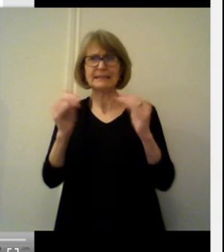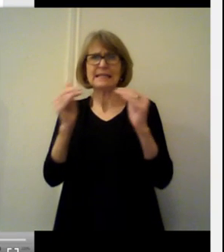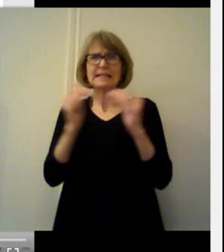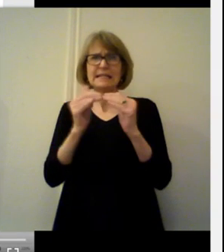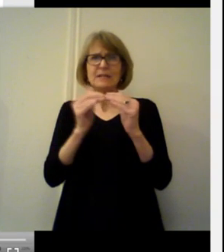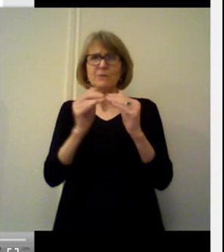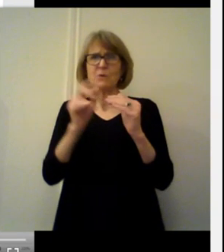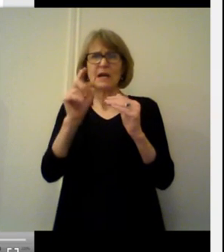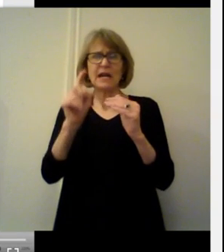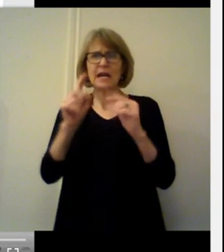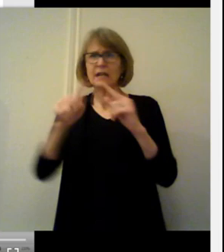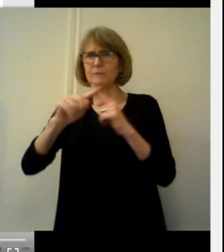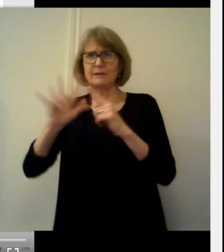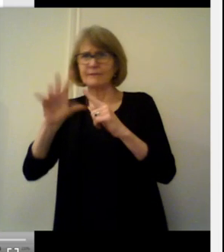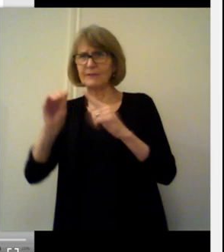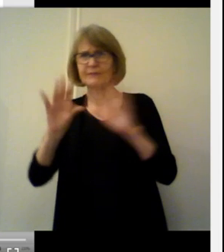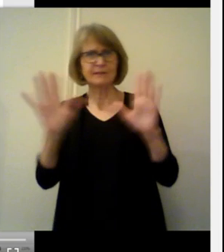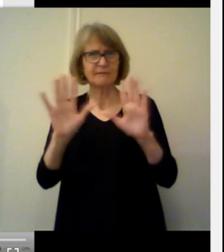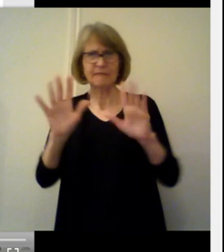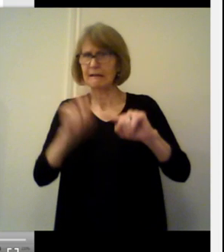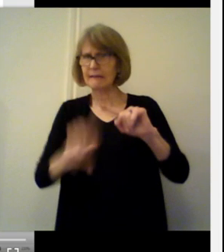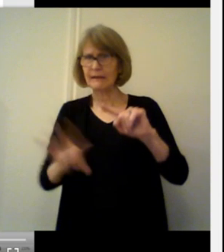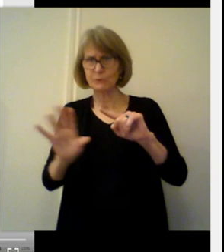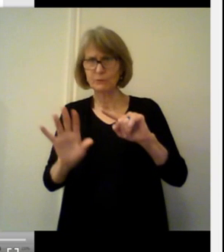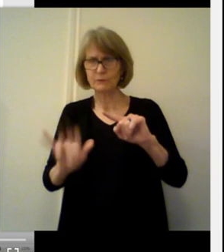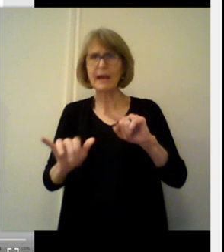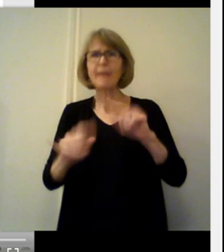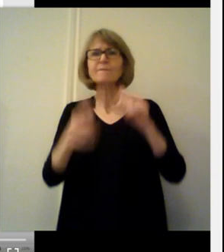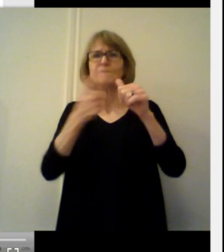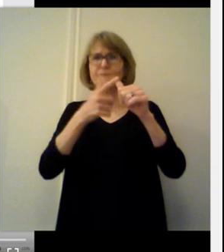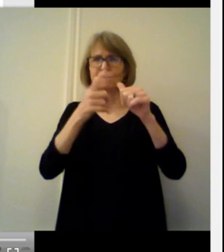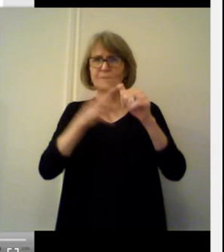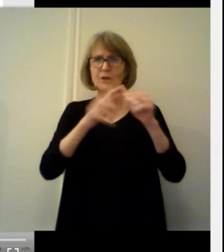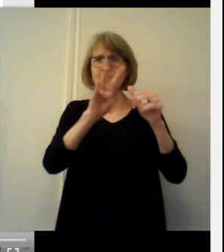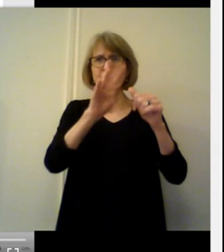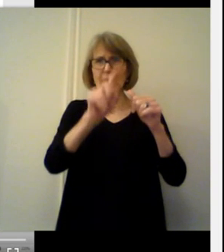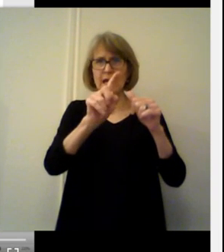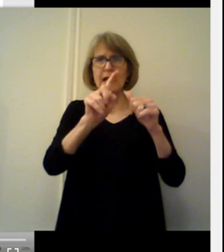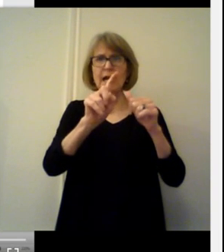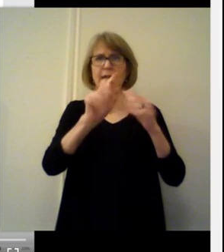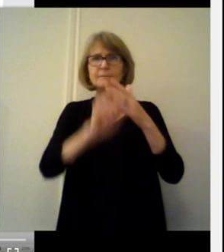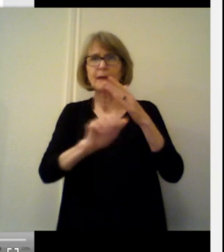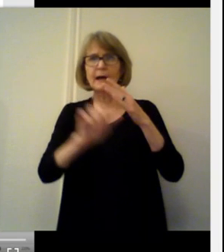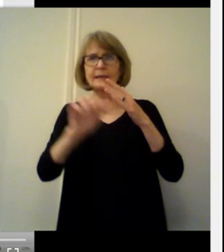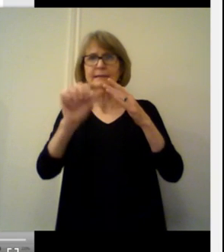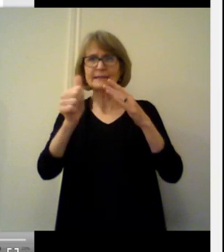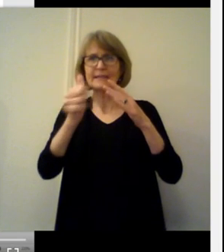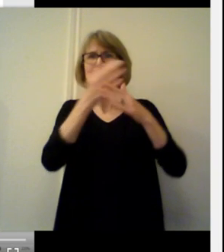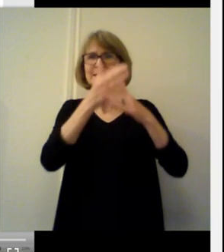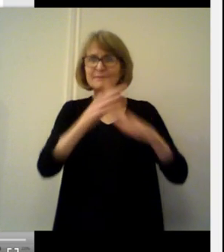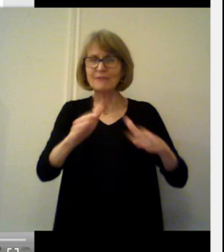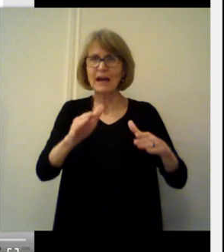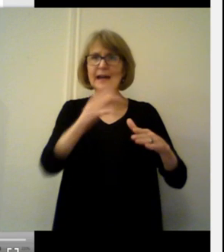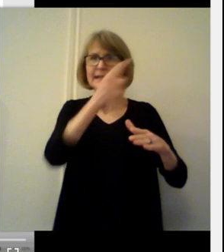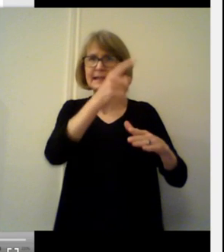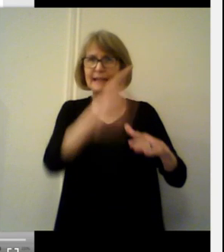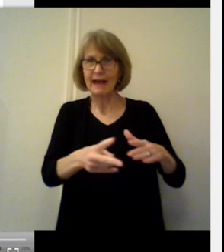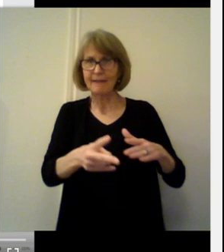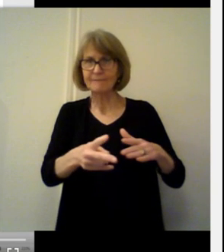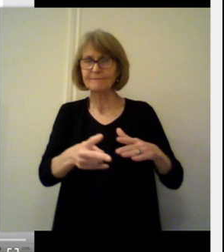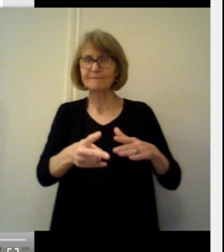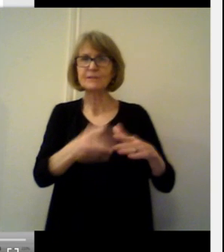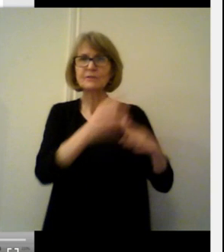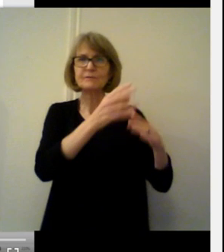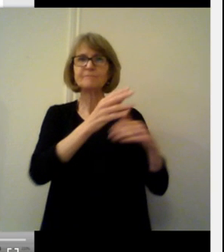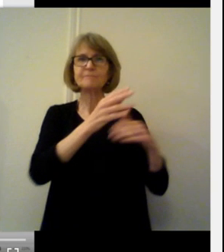50. I need to divide the 4x minus 10 by 2, right? So let's go ahead and do this. We're going to do the inscribed angle,